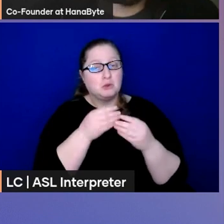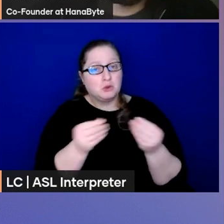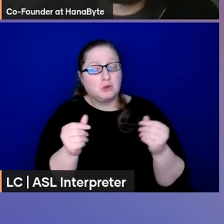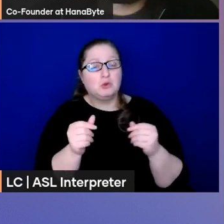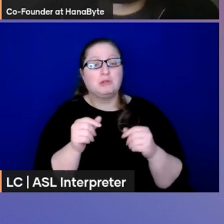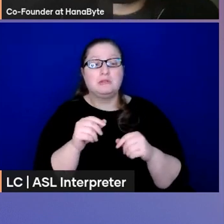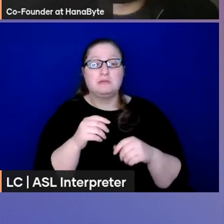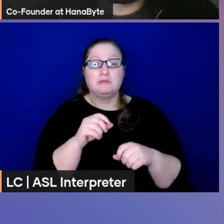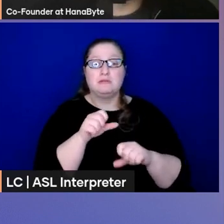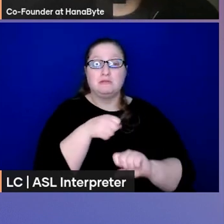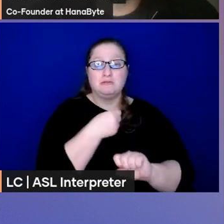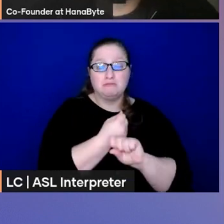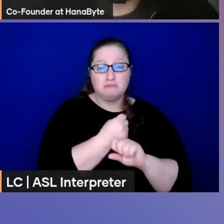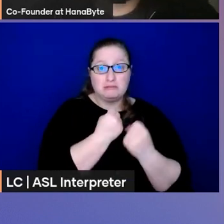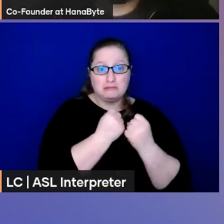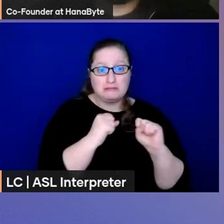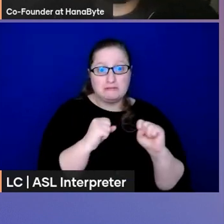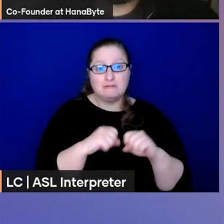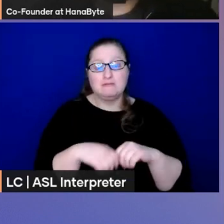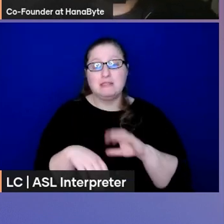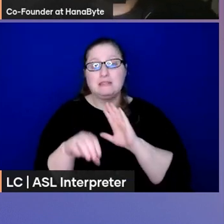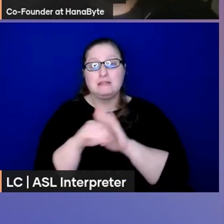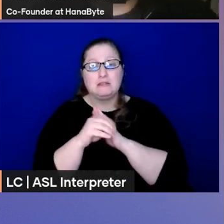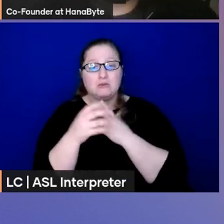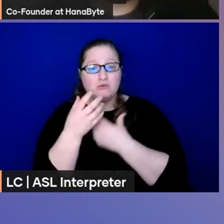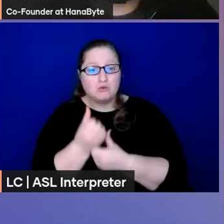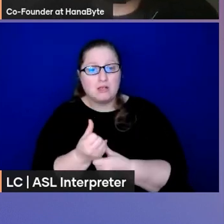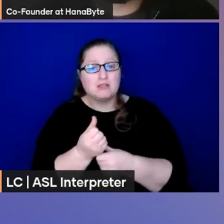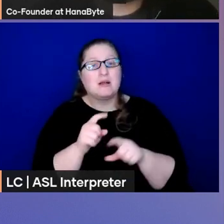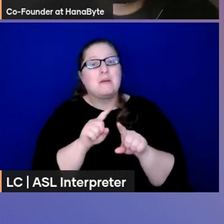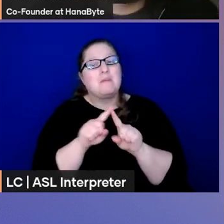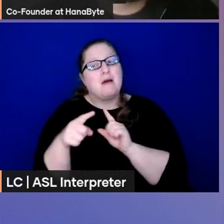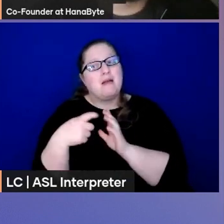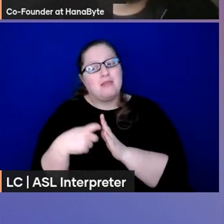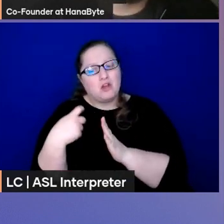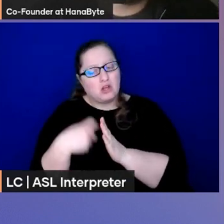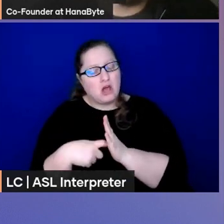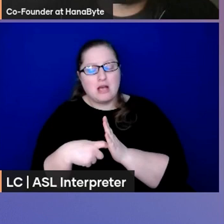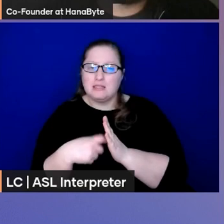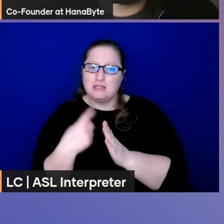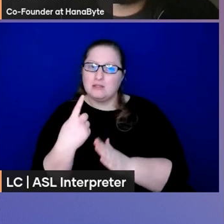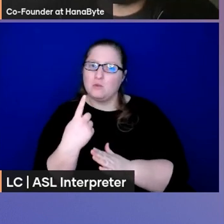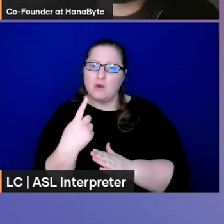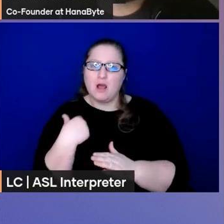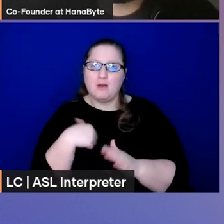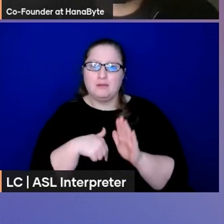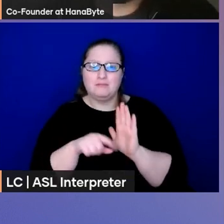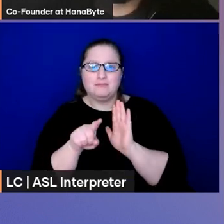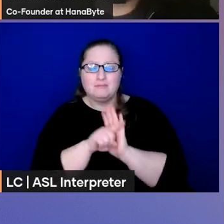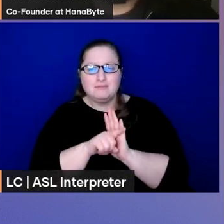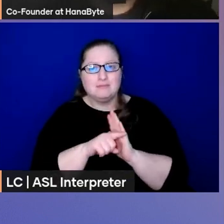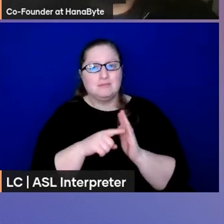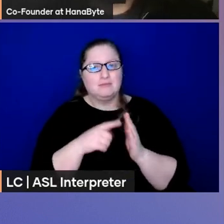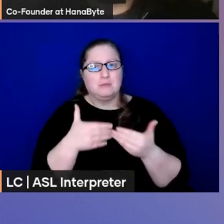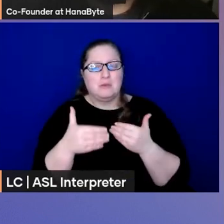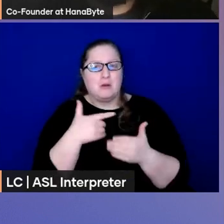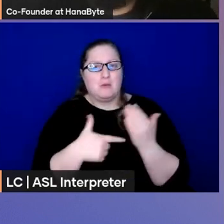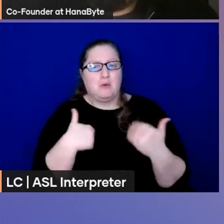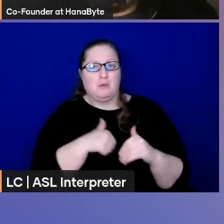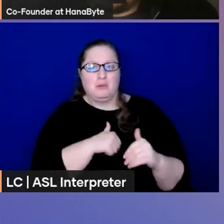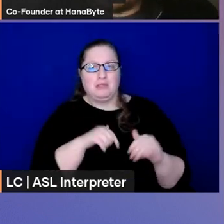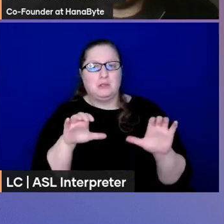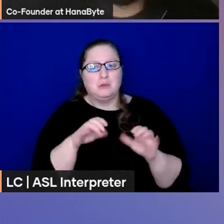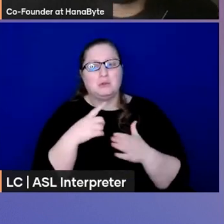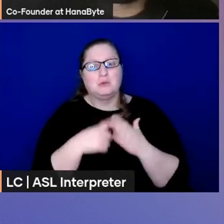trust, but we fall short in the cost area, no matter what we do. And so that leads me back to